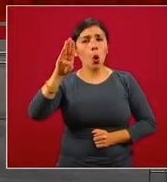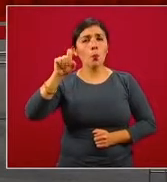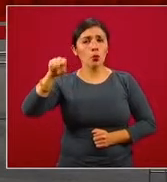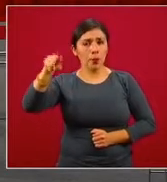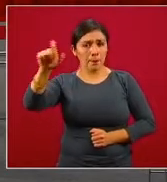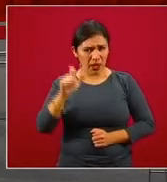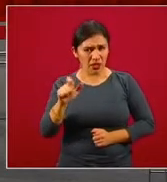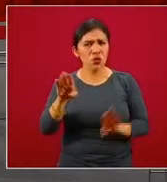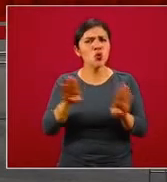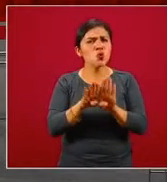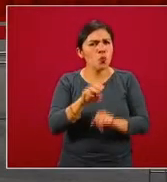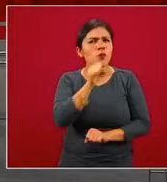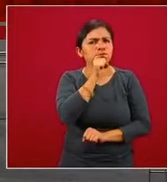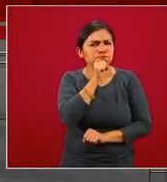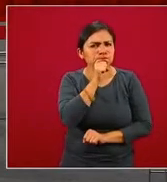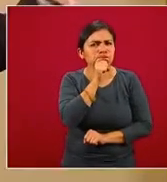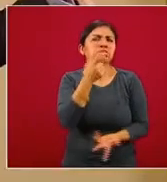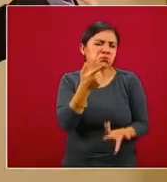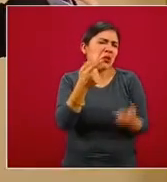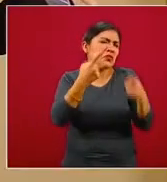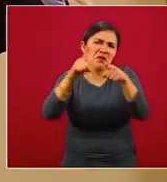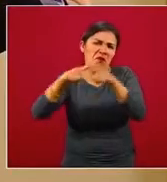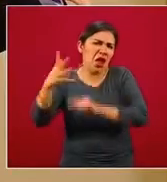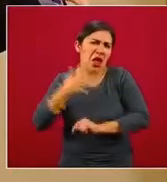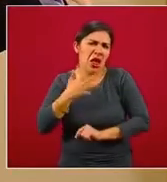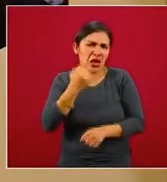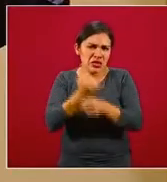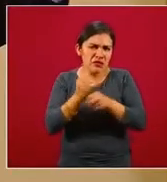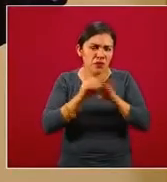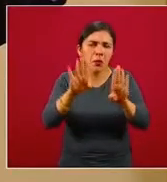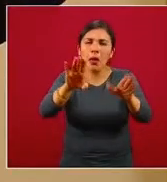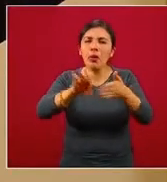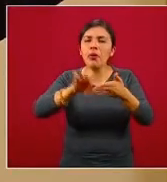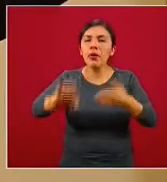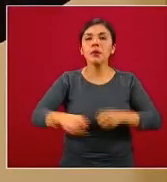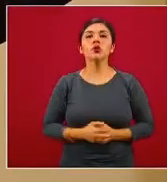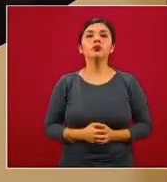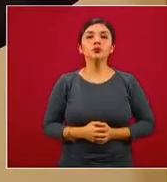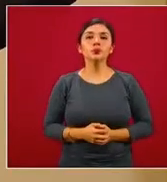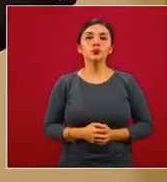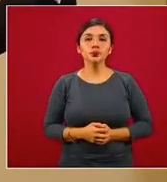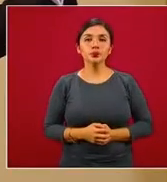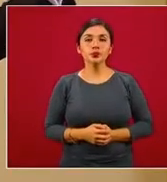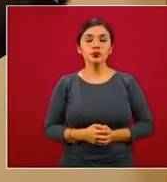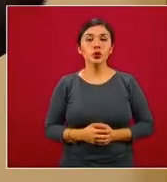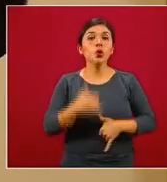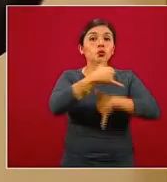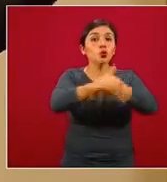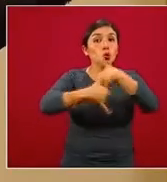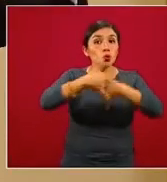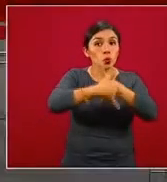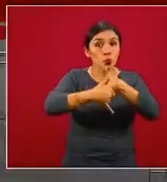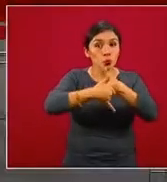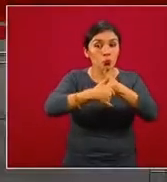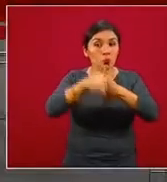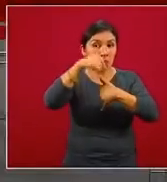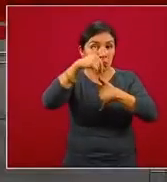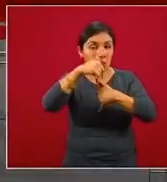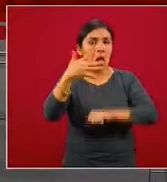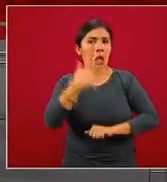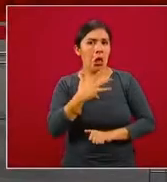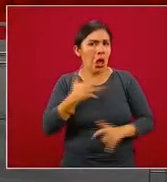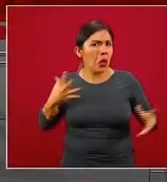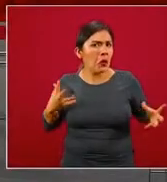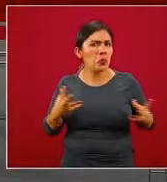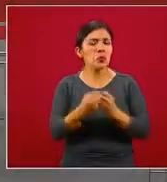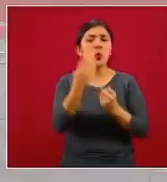llega a website, través de how do diferentes we receive medios. this? We Por receive it from ejemplo, different a media. través We get it de from YouTube YouTube. han llegado un We've